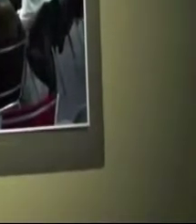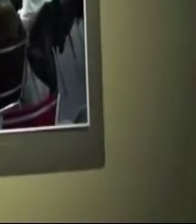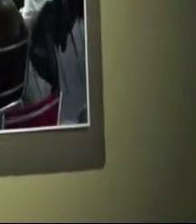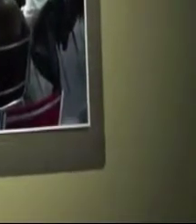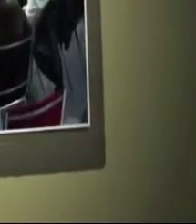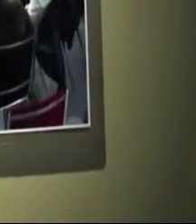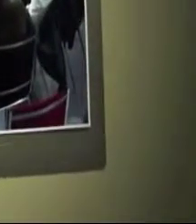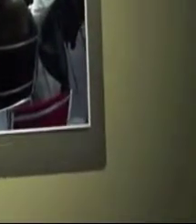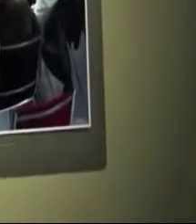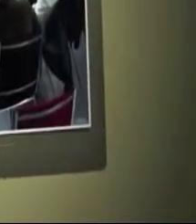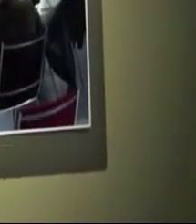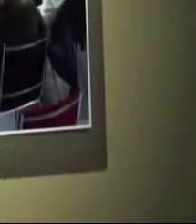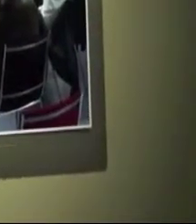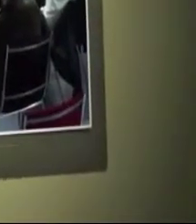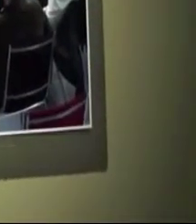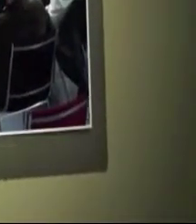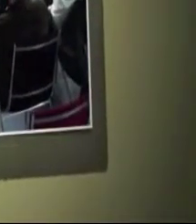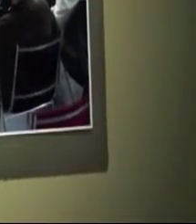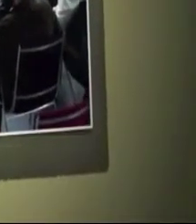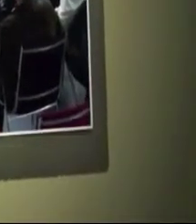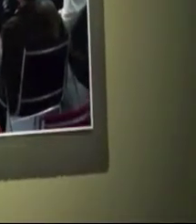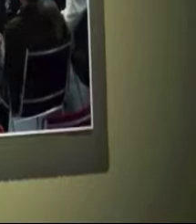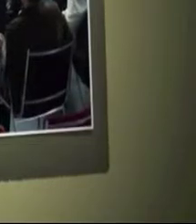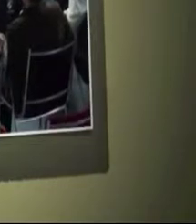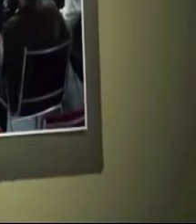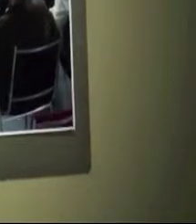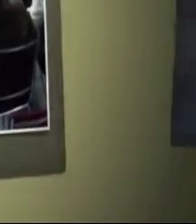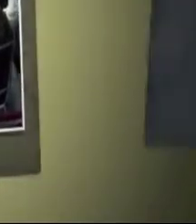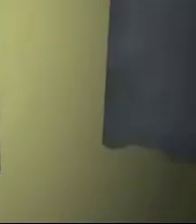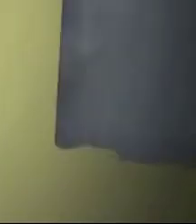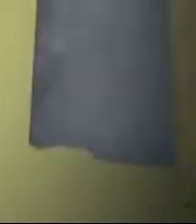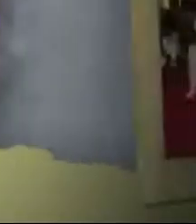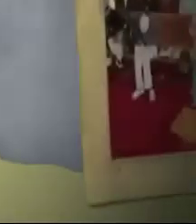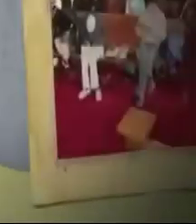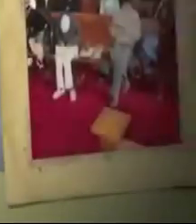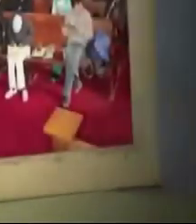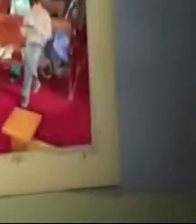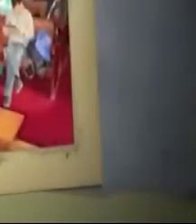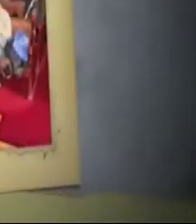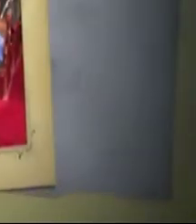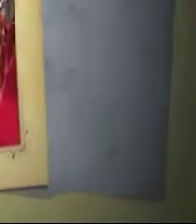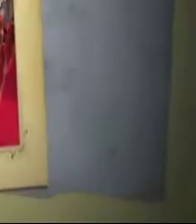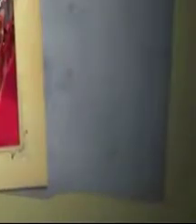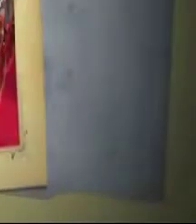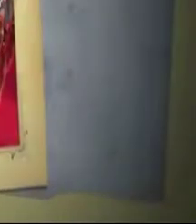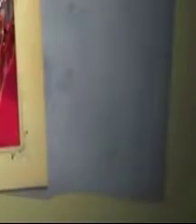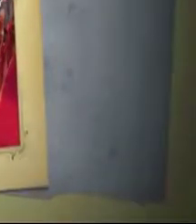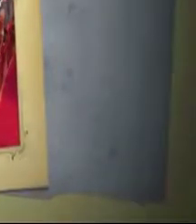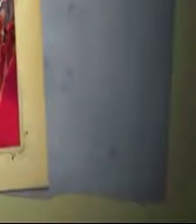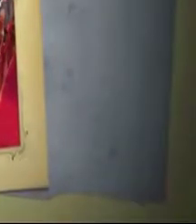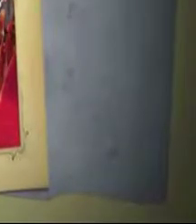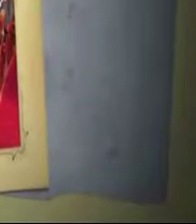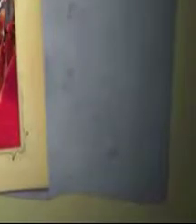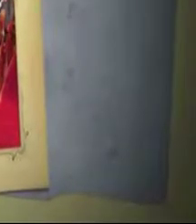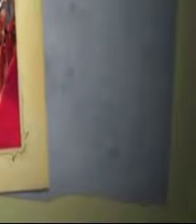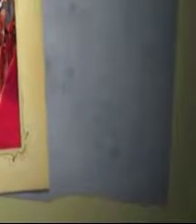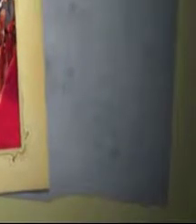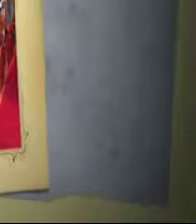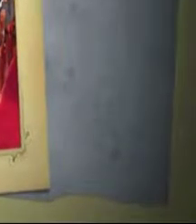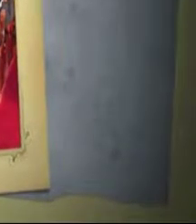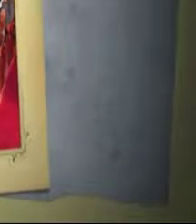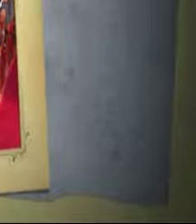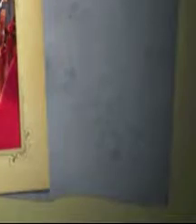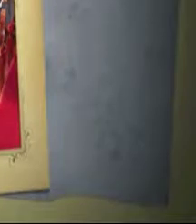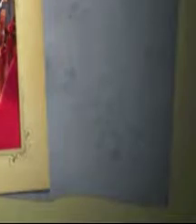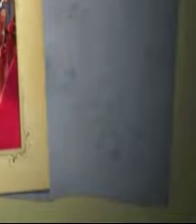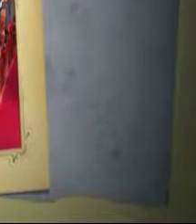settled into their new homes, school, and work. We've distributed nearly $10,000 worth of donated clothing, including winter wear, for the